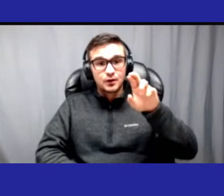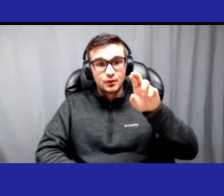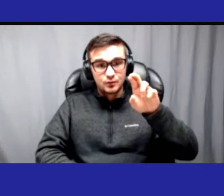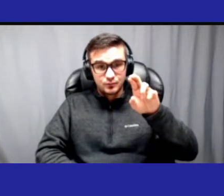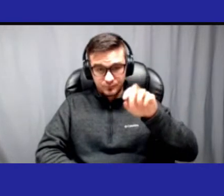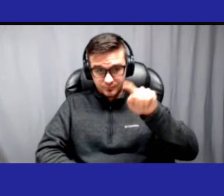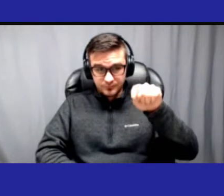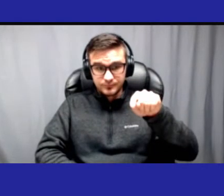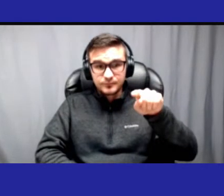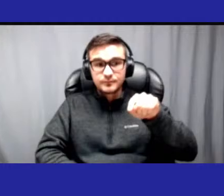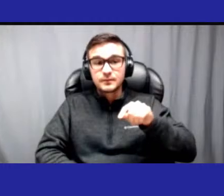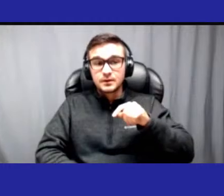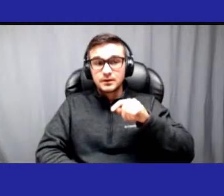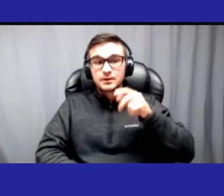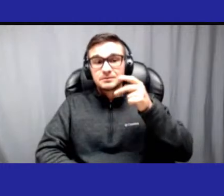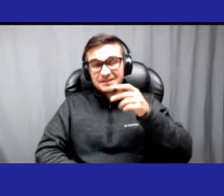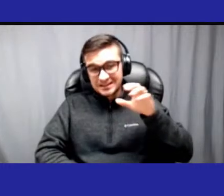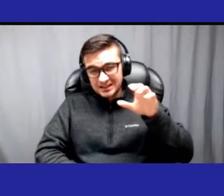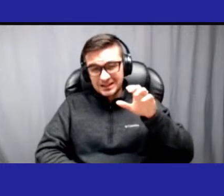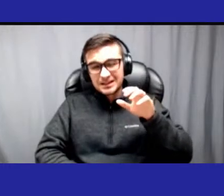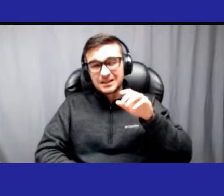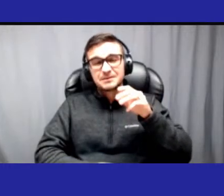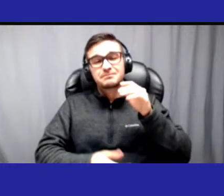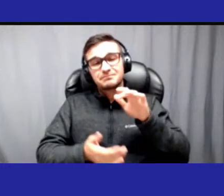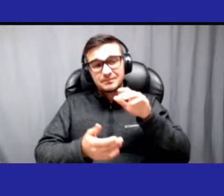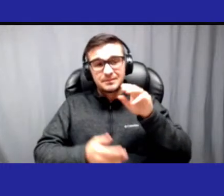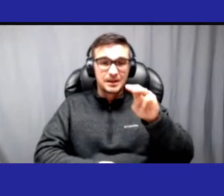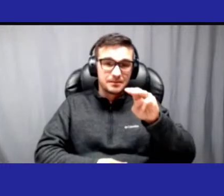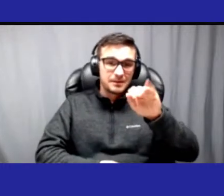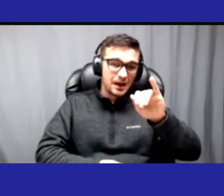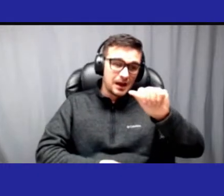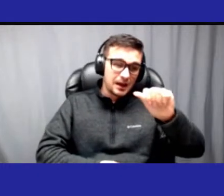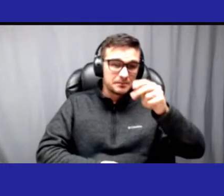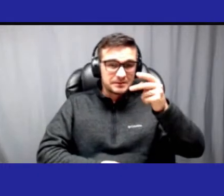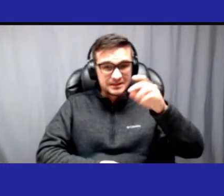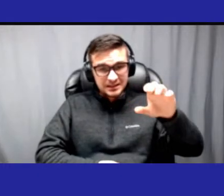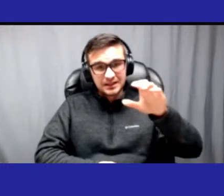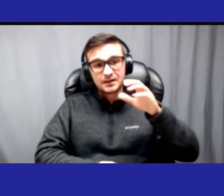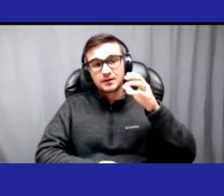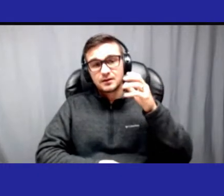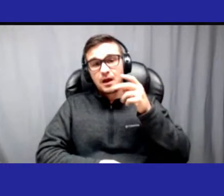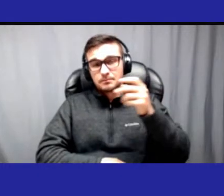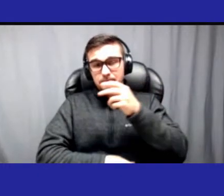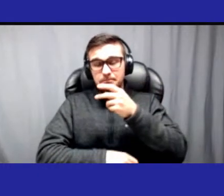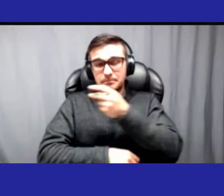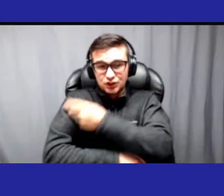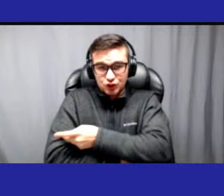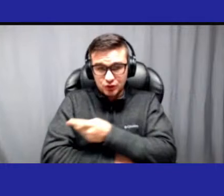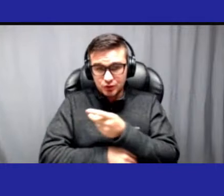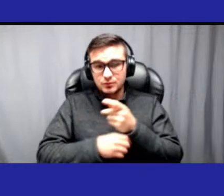for outpatient radiology imaging services at a not-to-exceed cost of